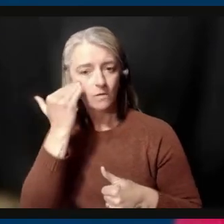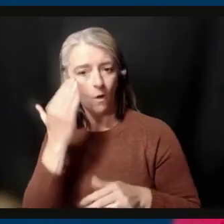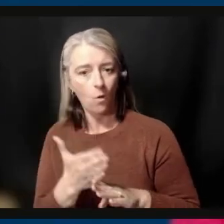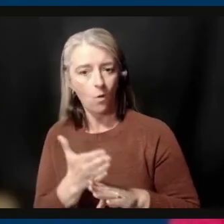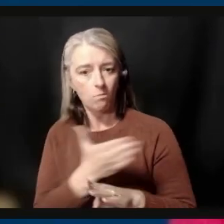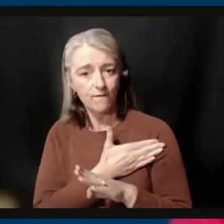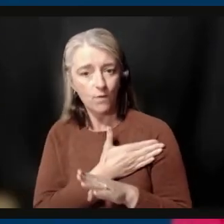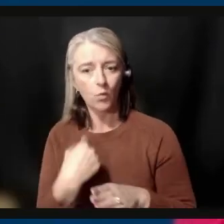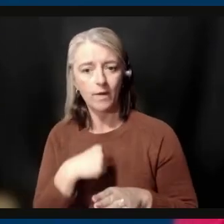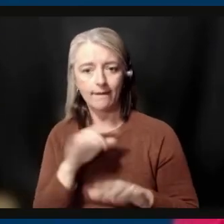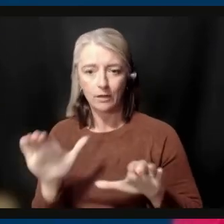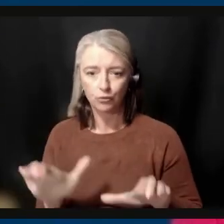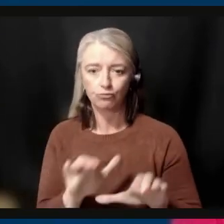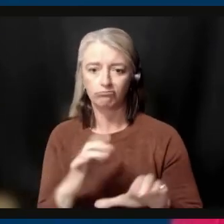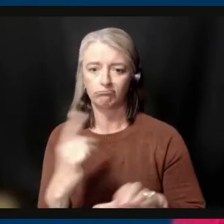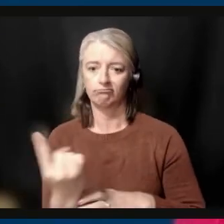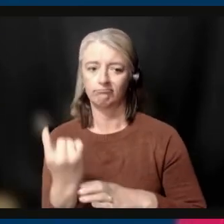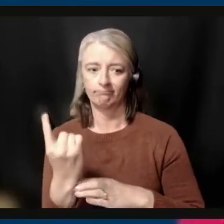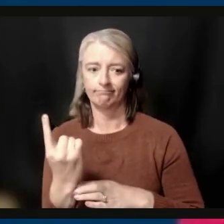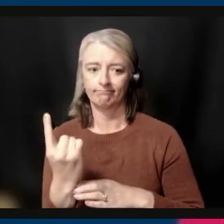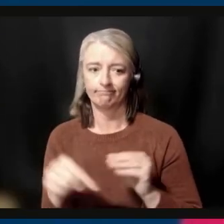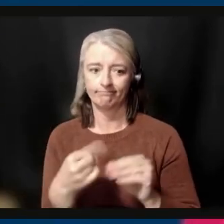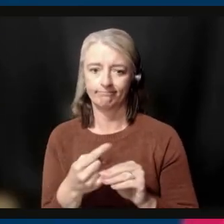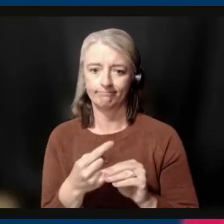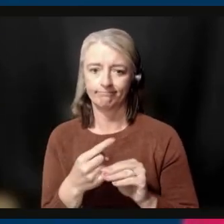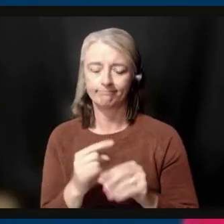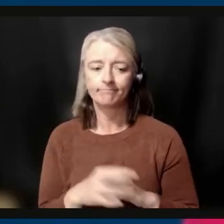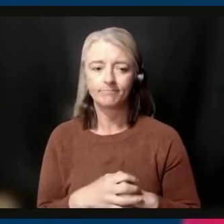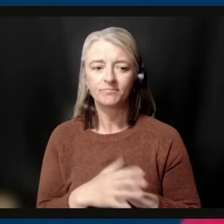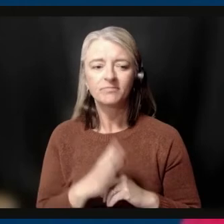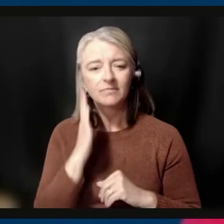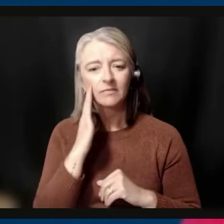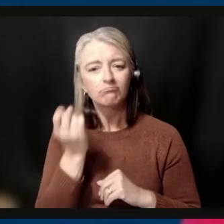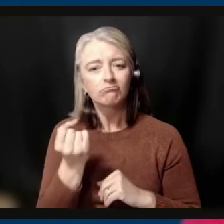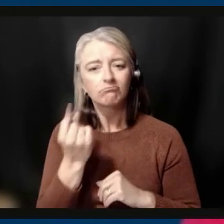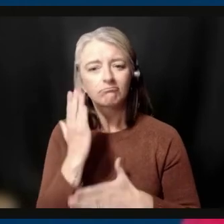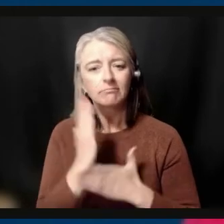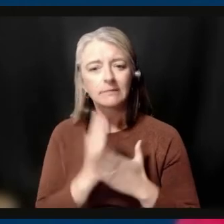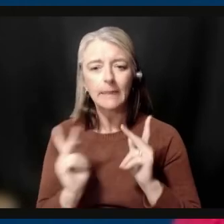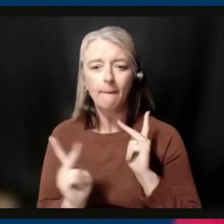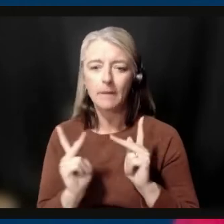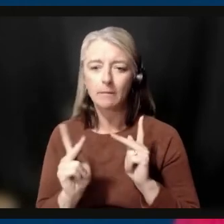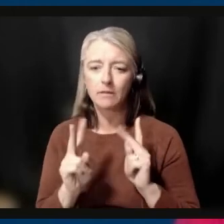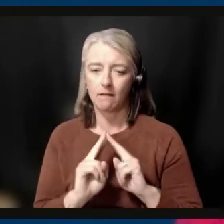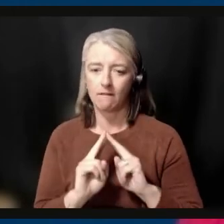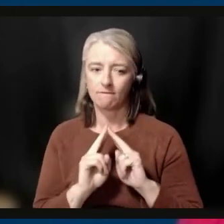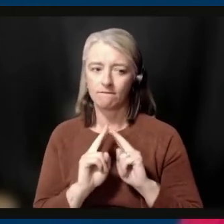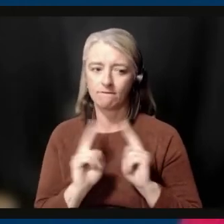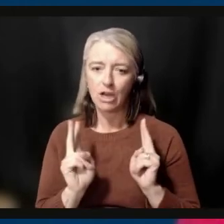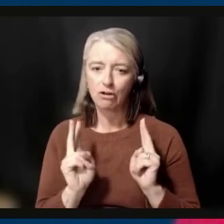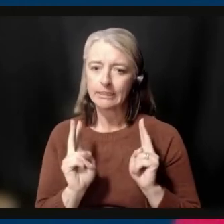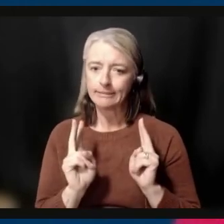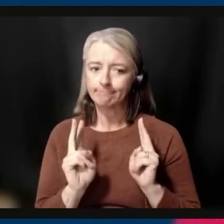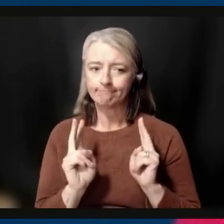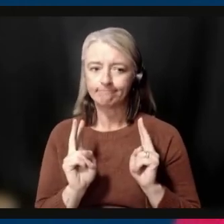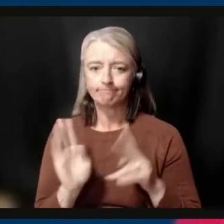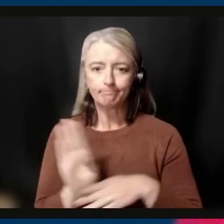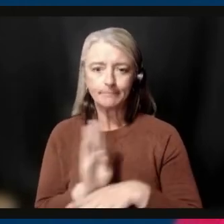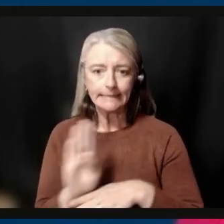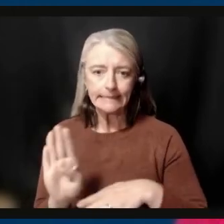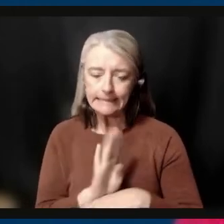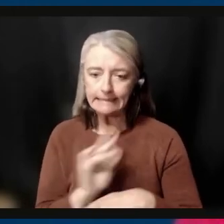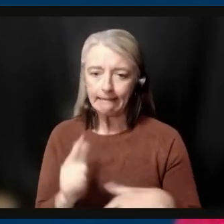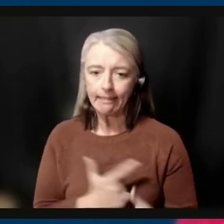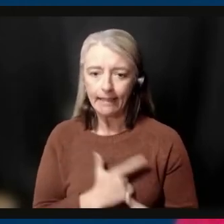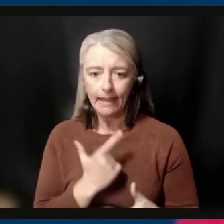about it. But I do get where people are coming from, that it is scary and we all have busy lives and it's